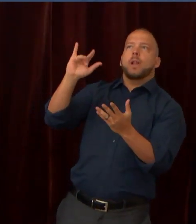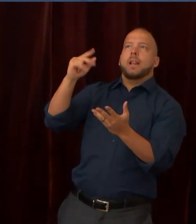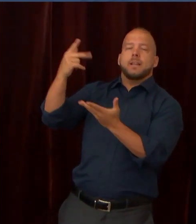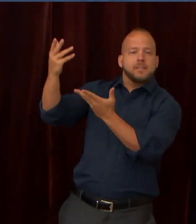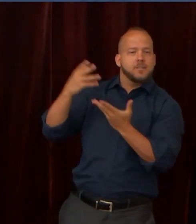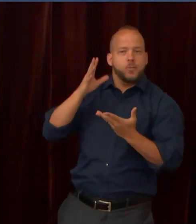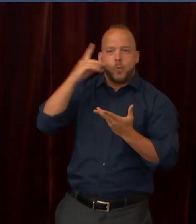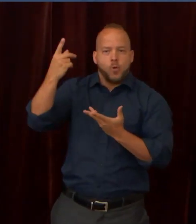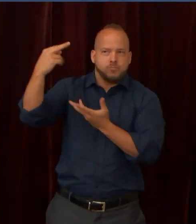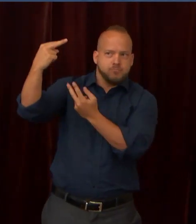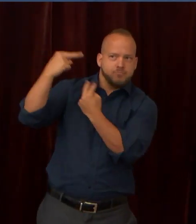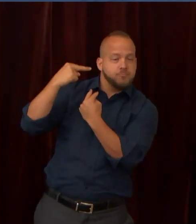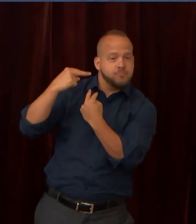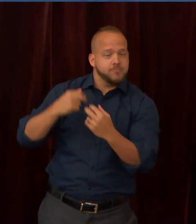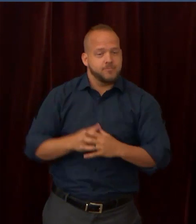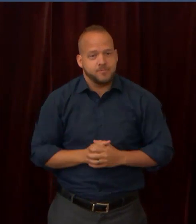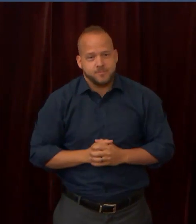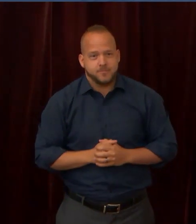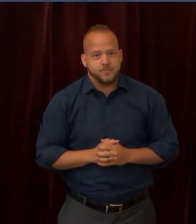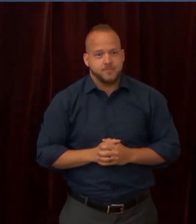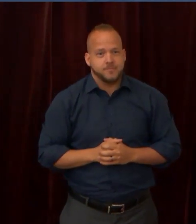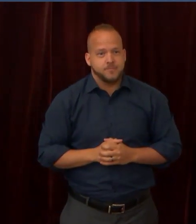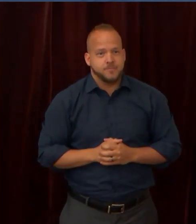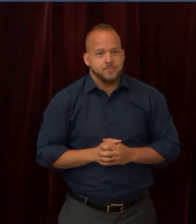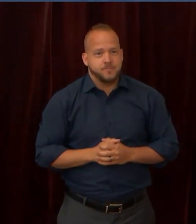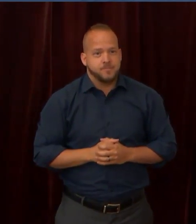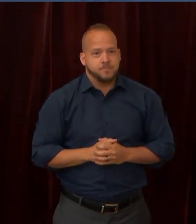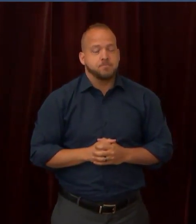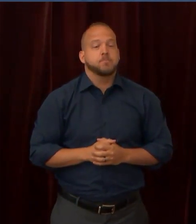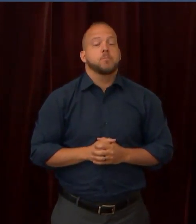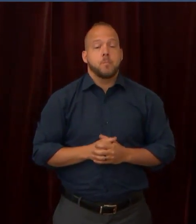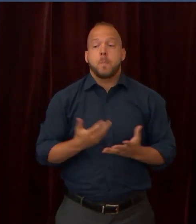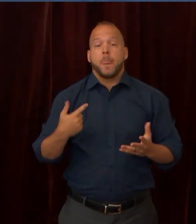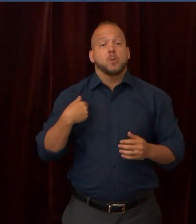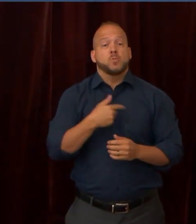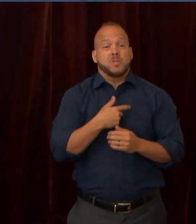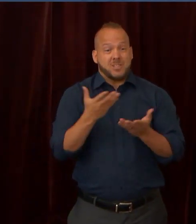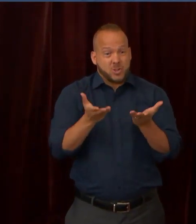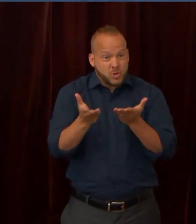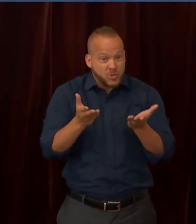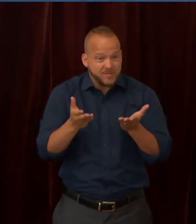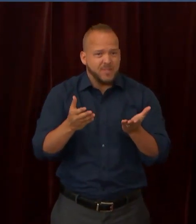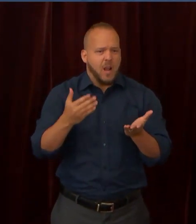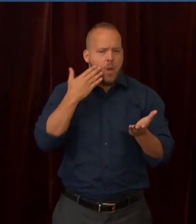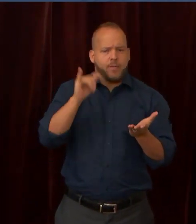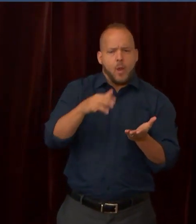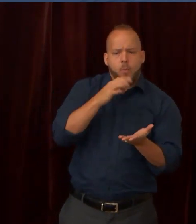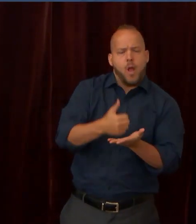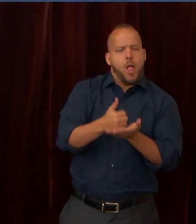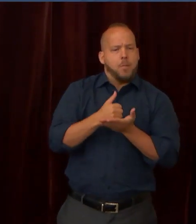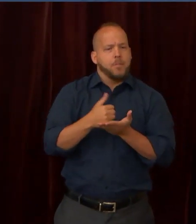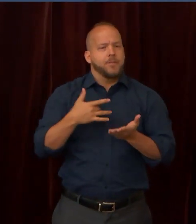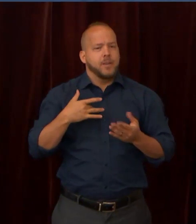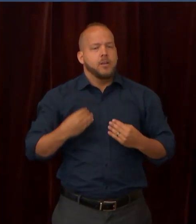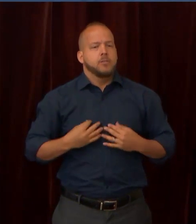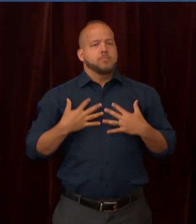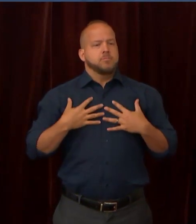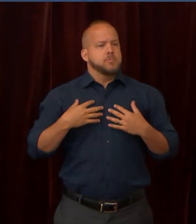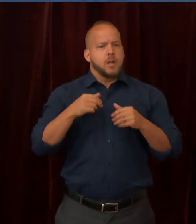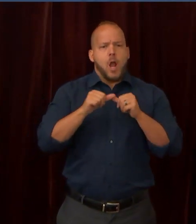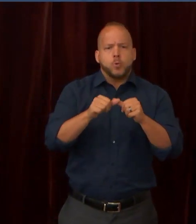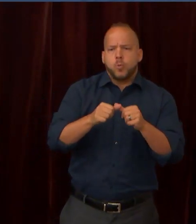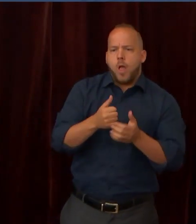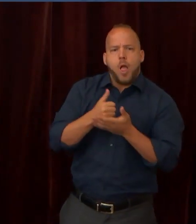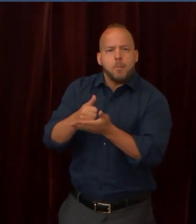faith values also manifest in service, we continue helping our neighbors in need. Like other mosques